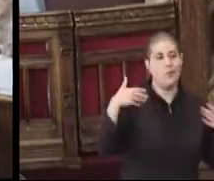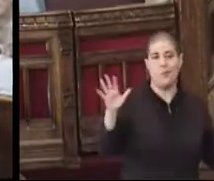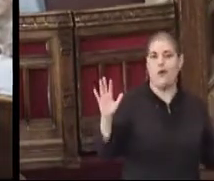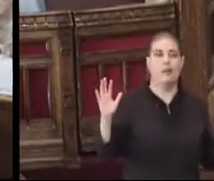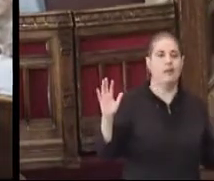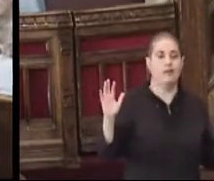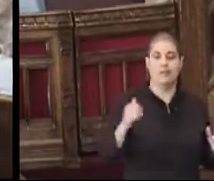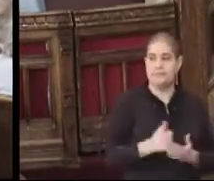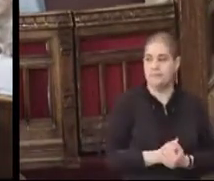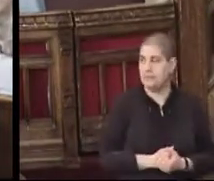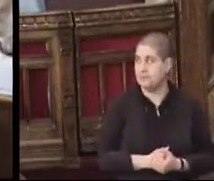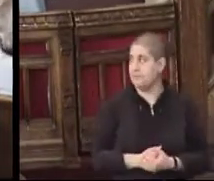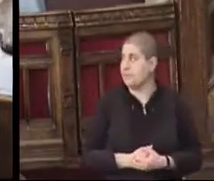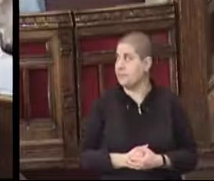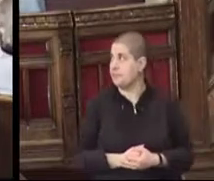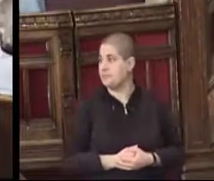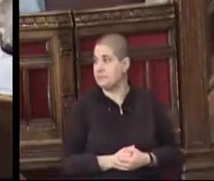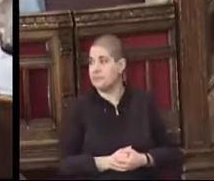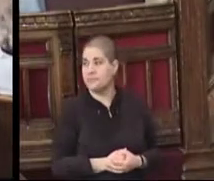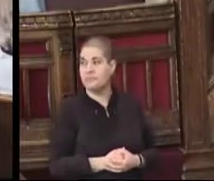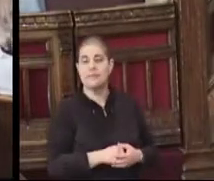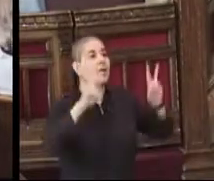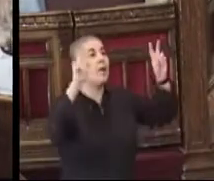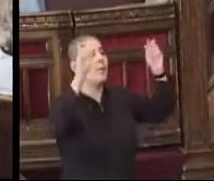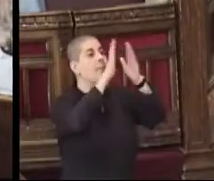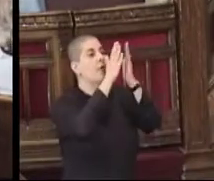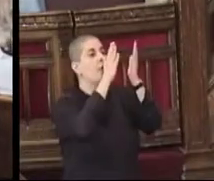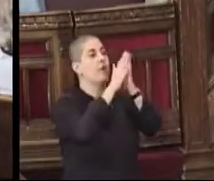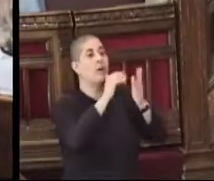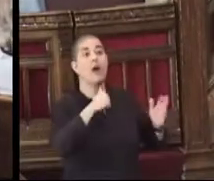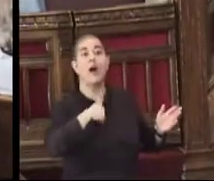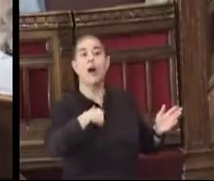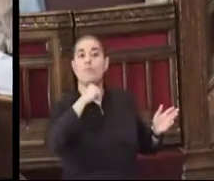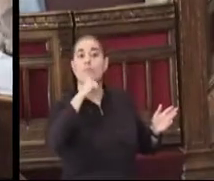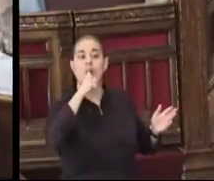them." And he entitles his book, Not a Fan,